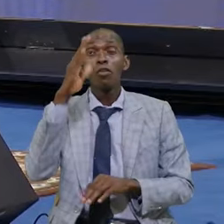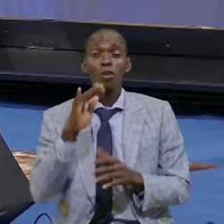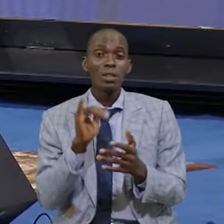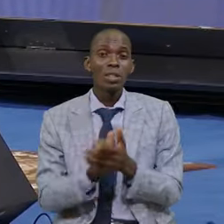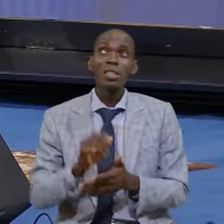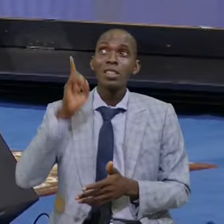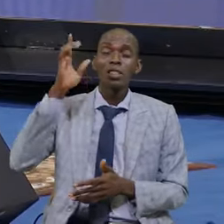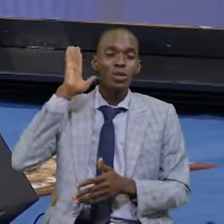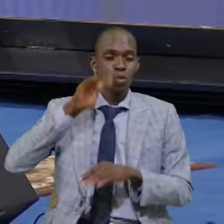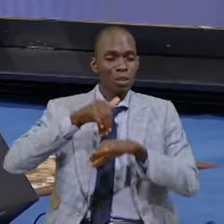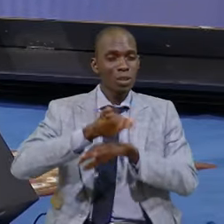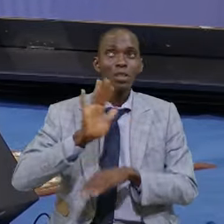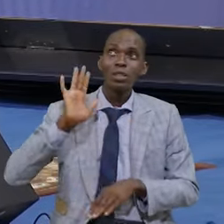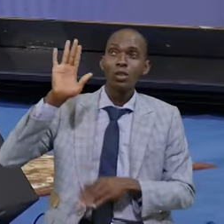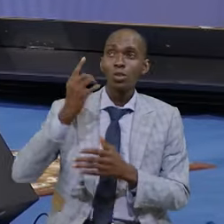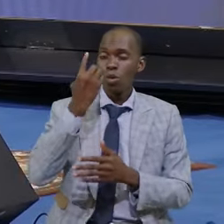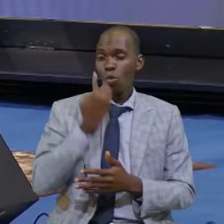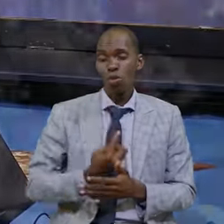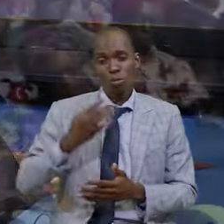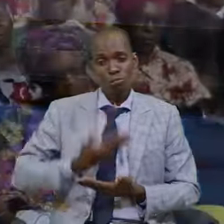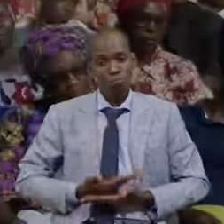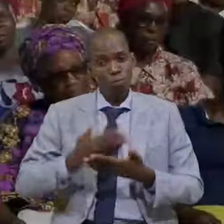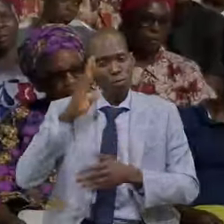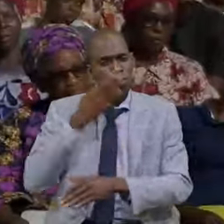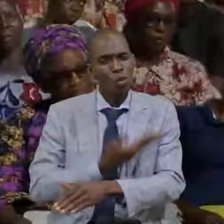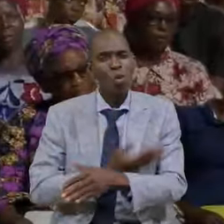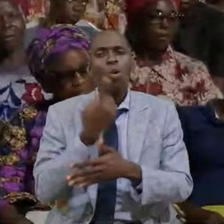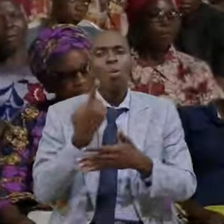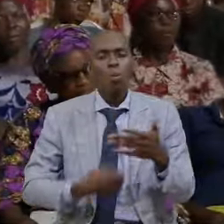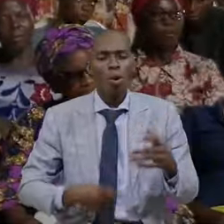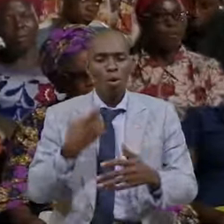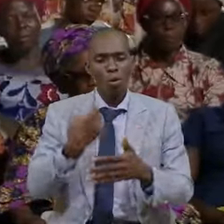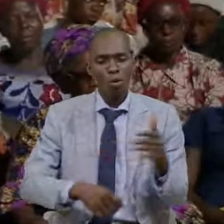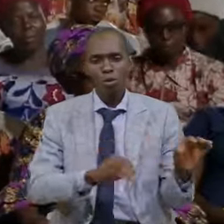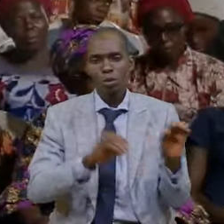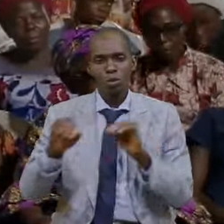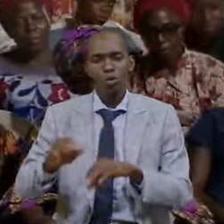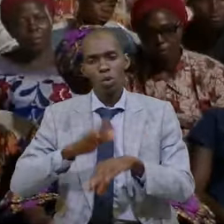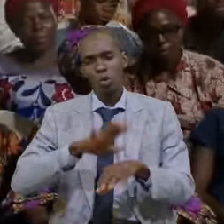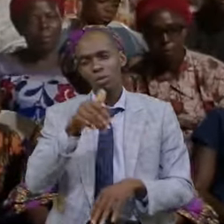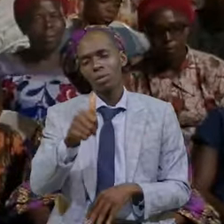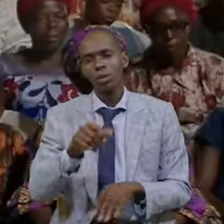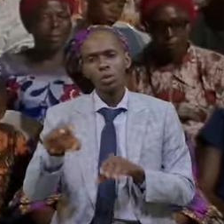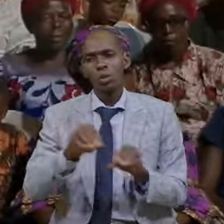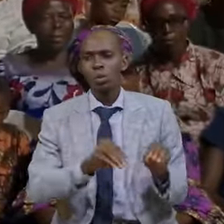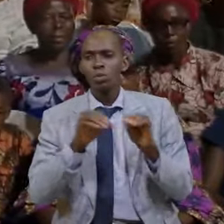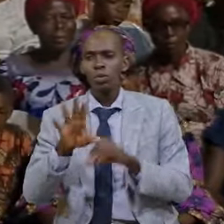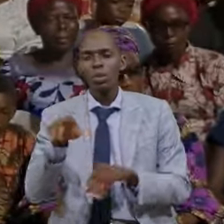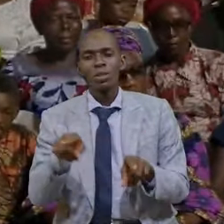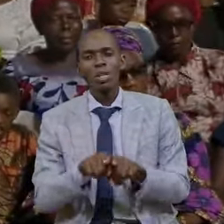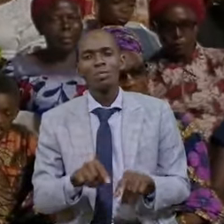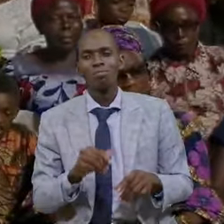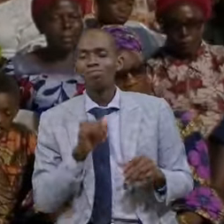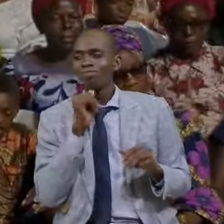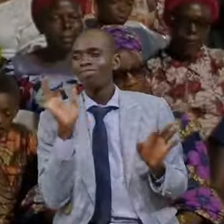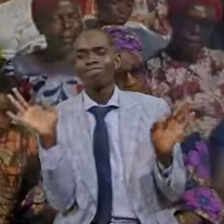begotten son for you, what price do you place on yourself? Do you place yourself as a non-essential, as